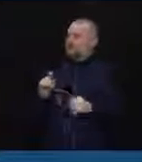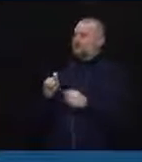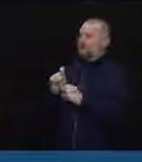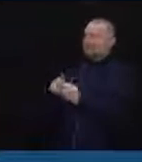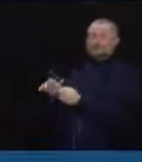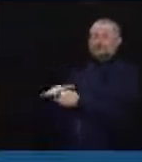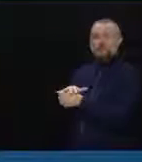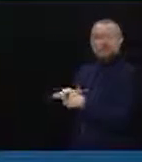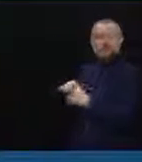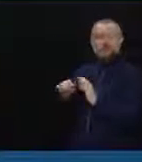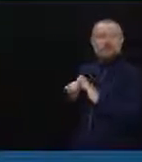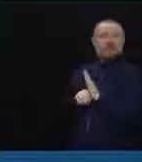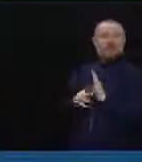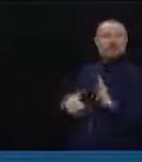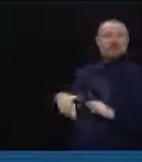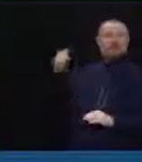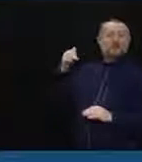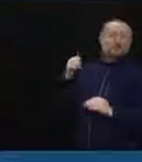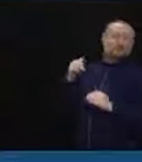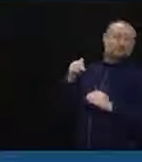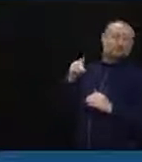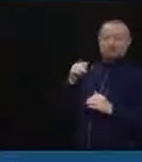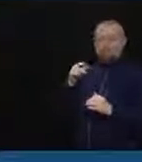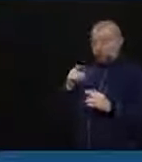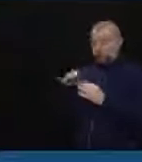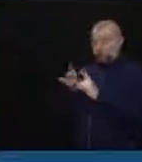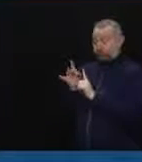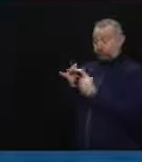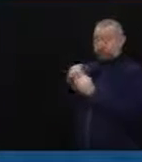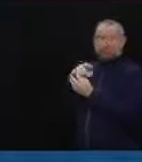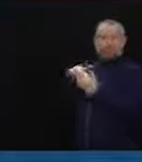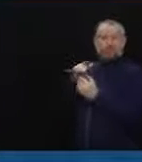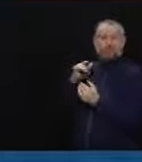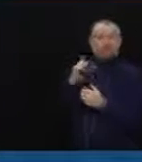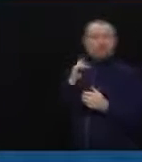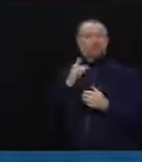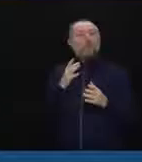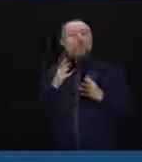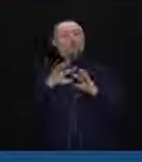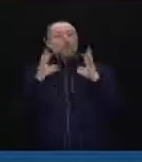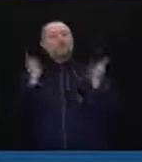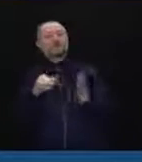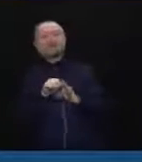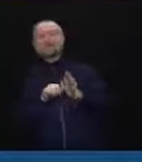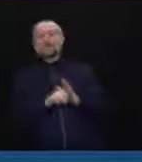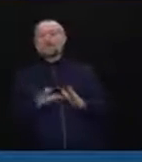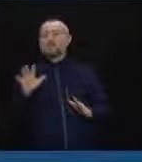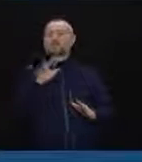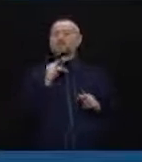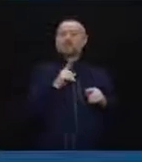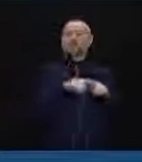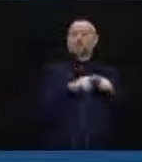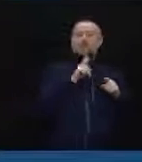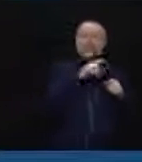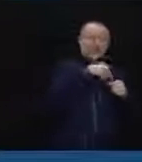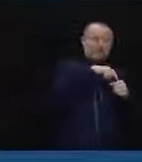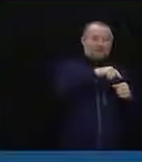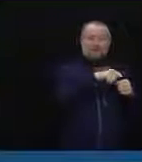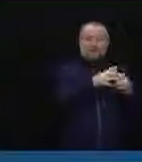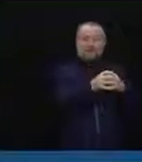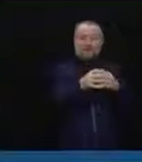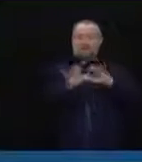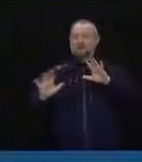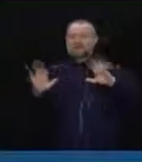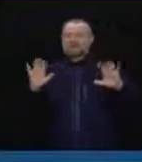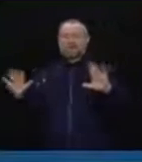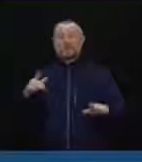higher transmission rates, you know, statewide it's very good, but do we have pockets? I think people ought to just use their judgment on what they feel safe